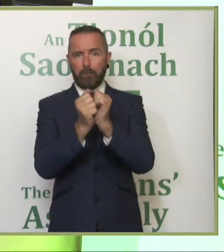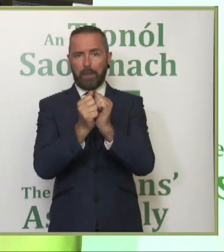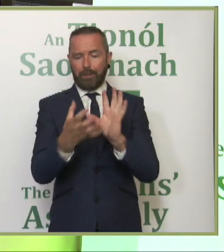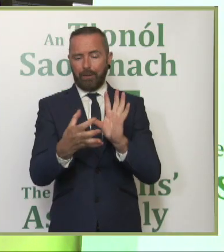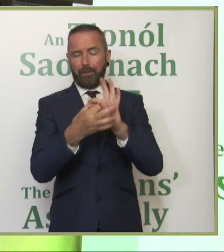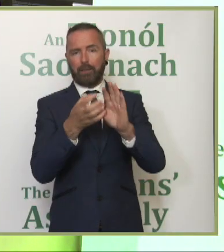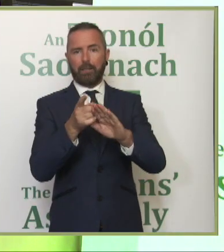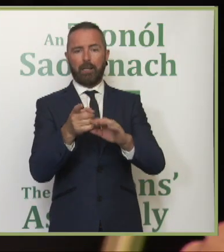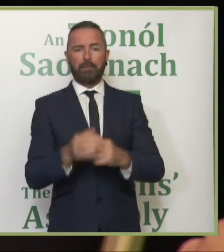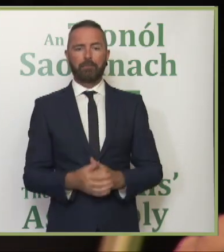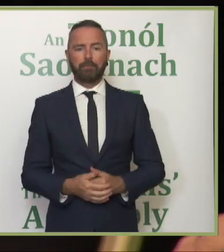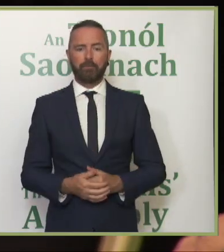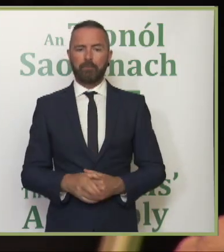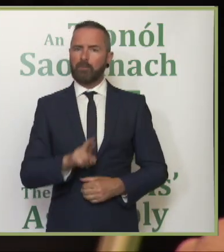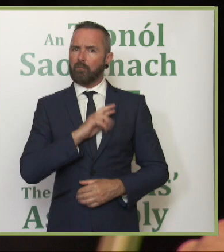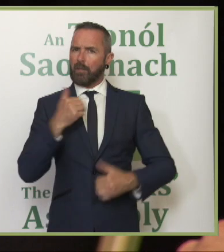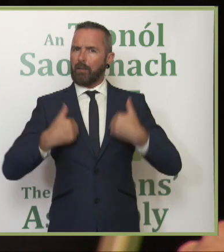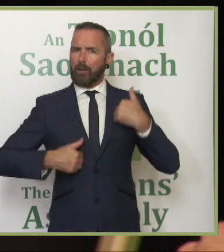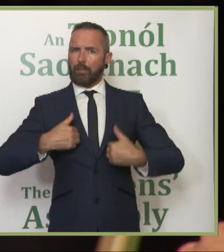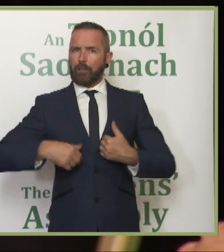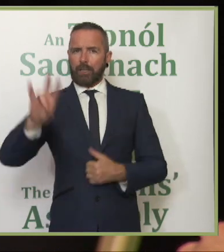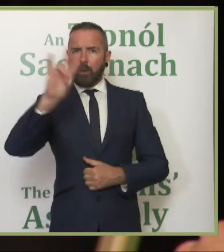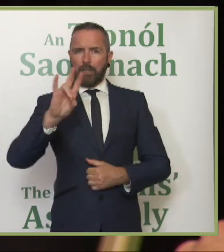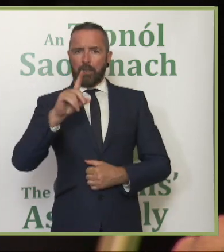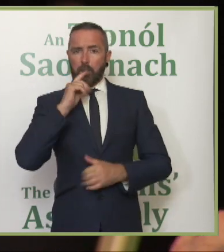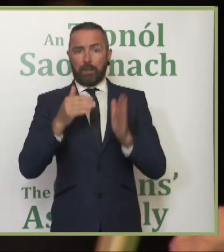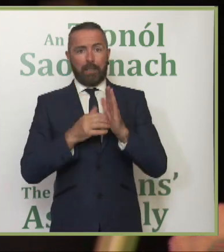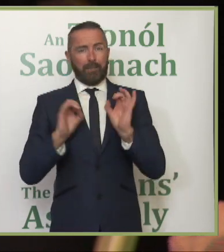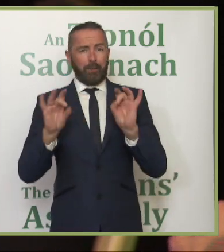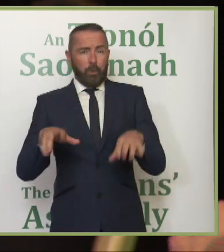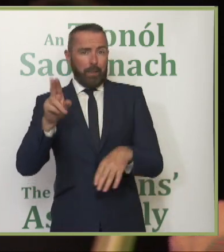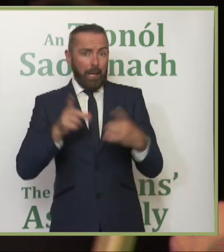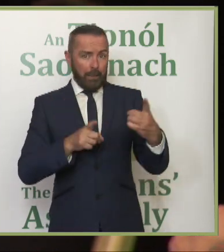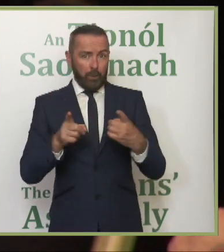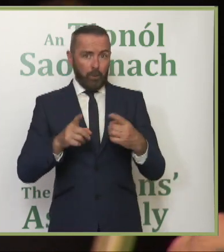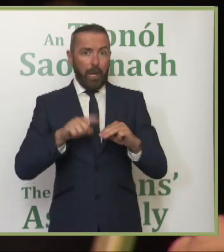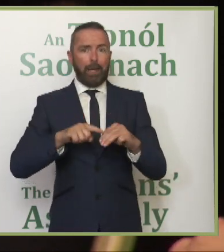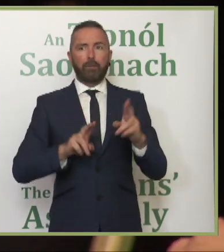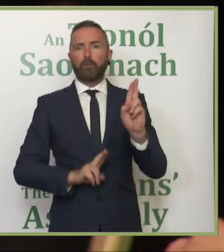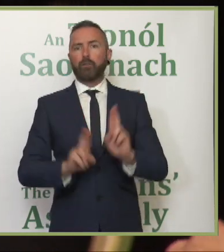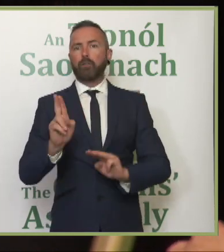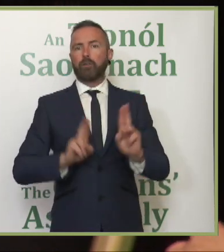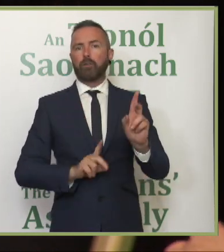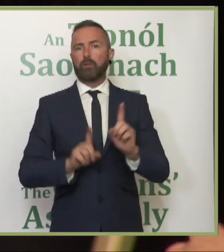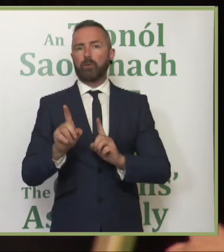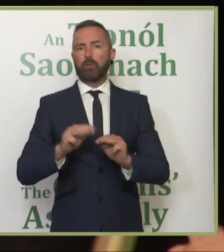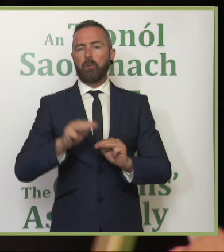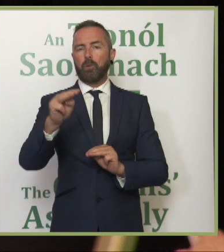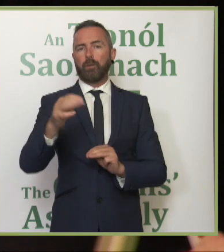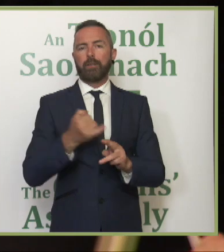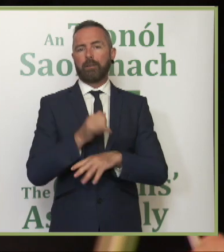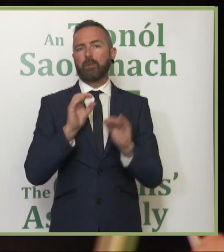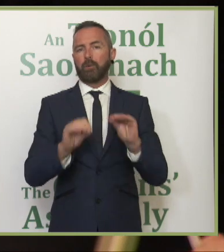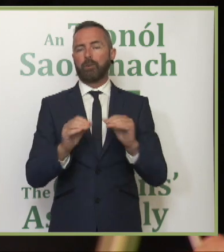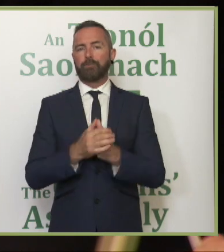it's a very interesting question. Of course, we should be doing more in schools. I think the Department